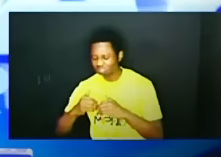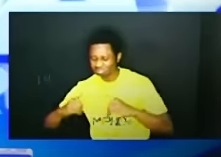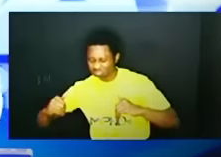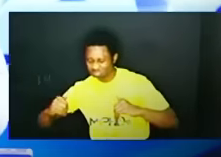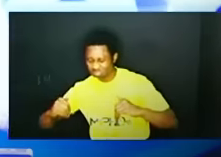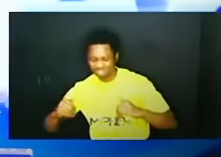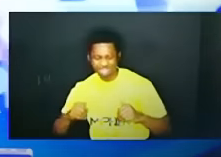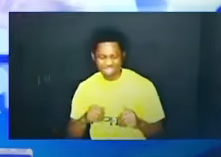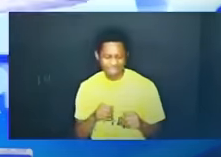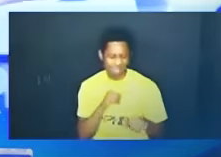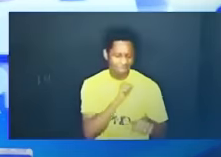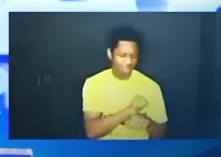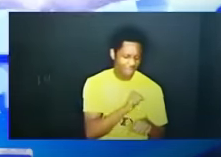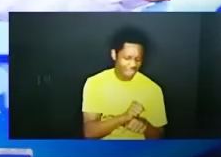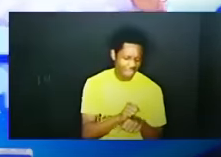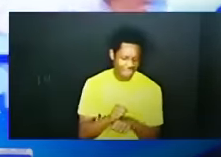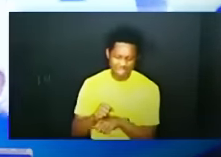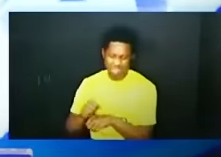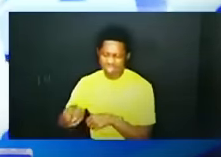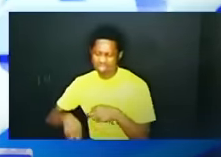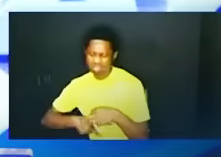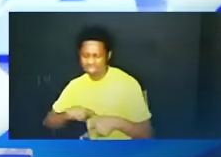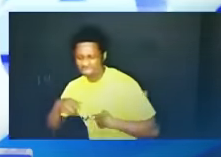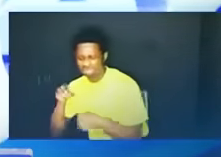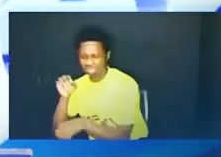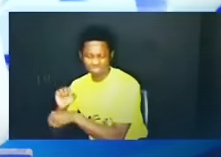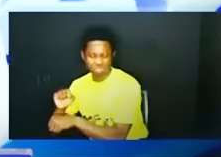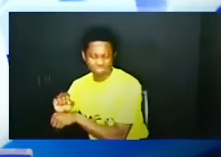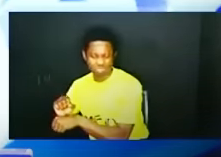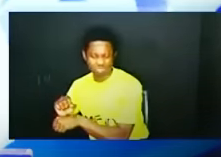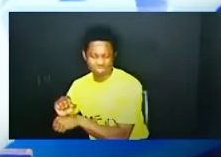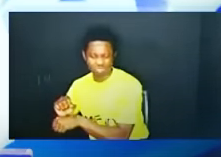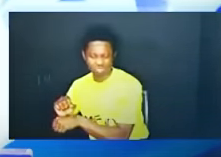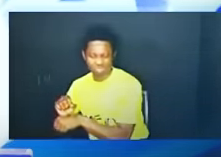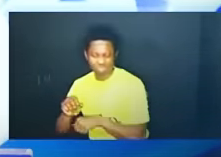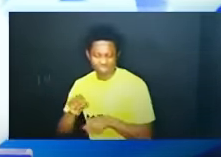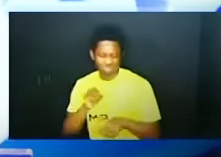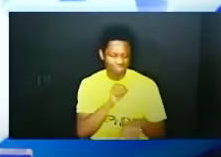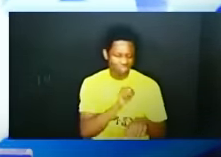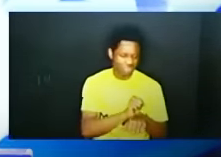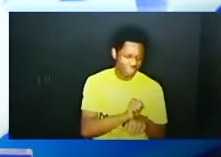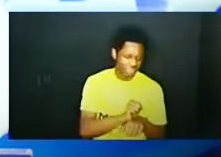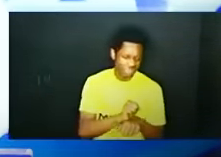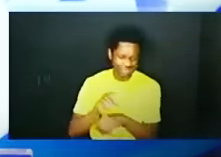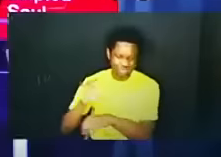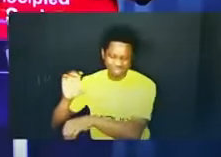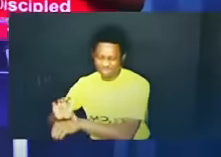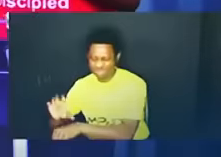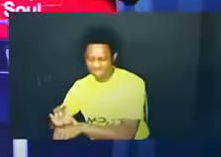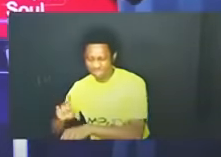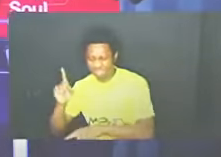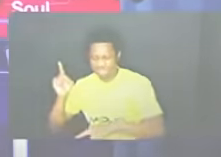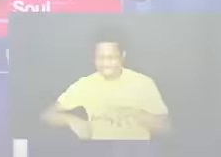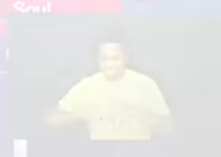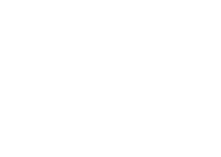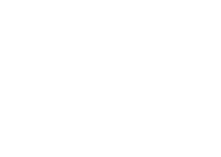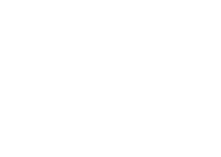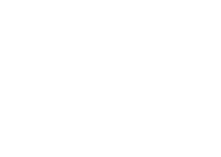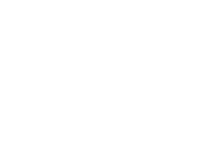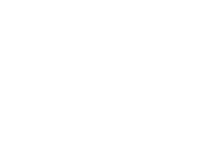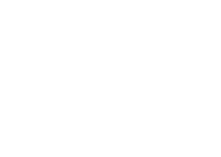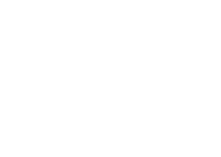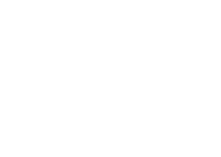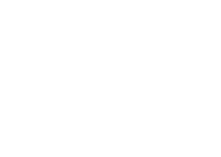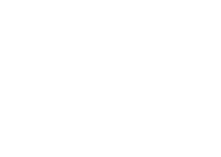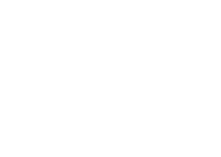secular and what we call sacred. Said, yeah, me di kan kan, and untimin kase wey, yeah, me jumemu asem na wey so, yeah, sorry asem.